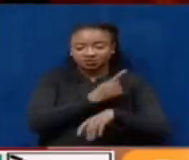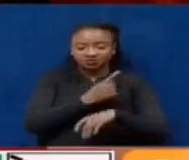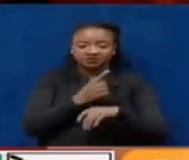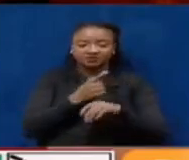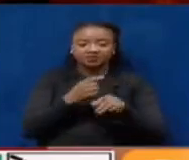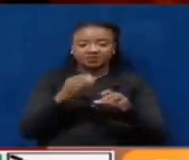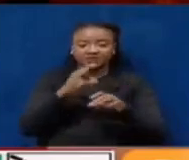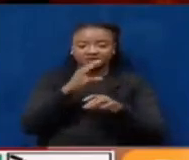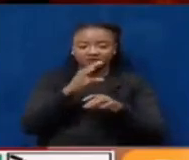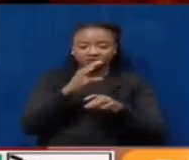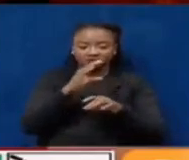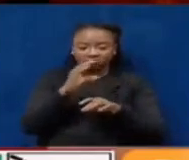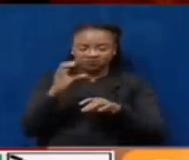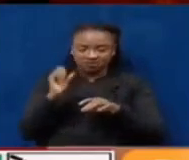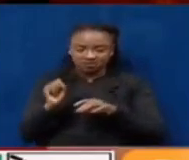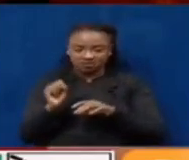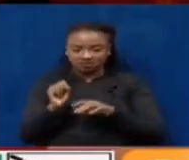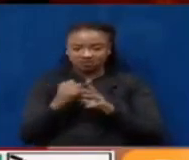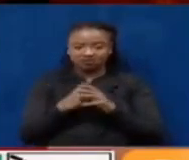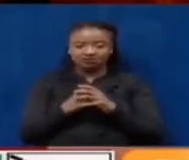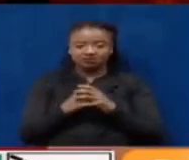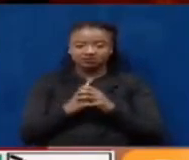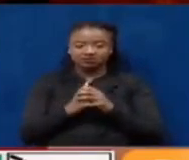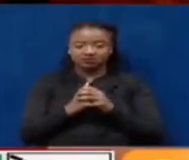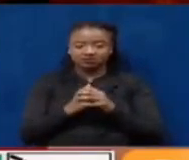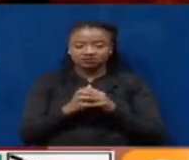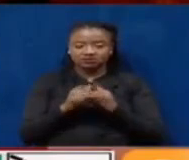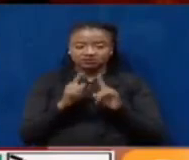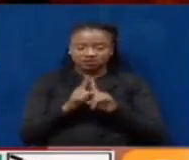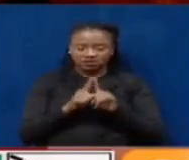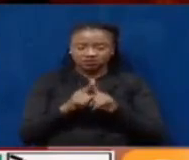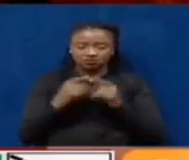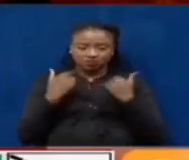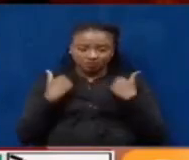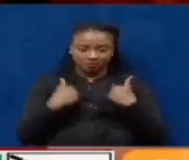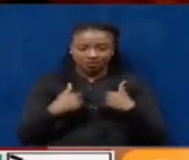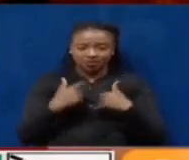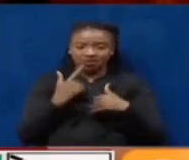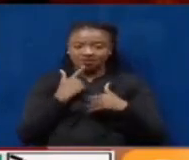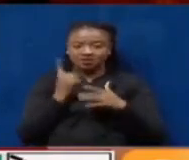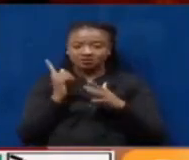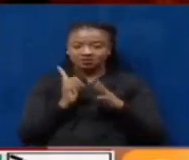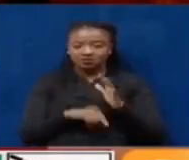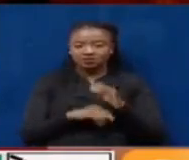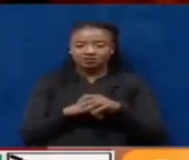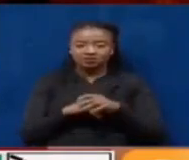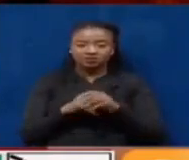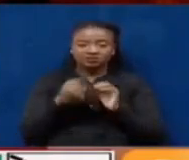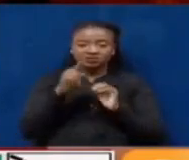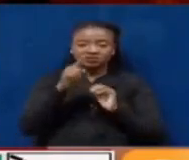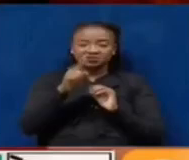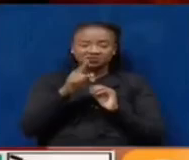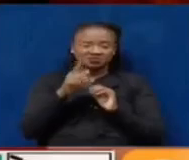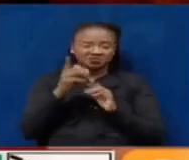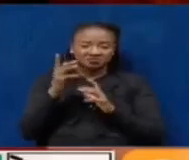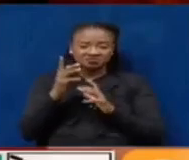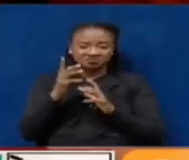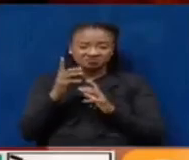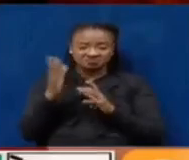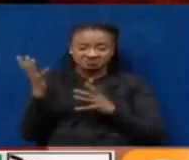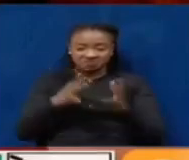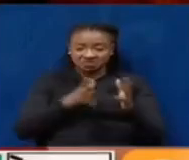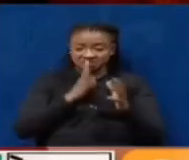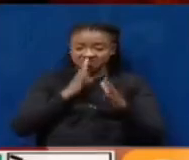Cabinet Secretary, and Mr. Speaker. I would dare say, don't drag the Speaker of the Senate to this because he's not part of